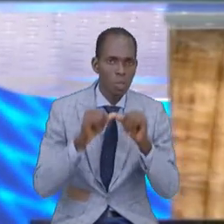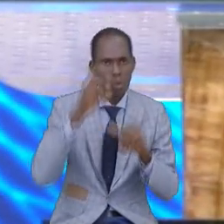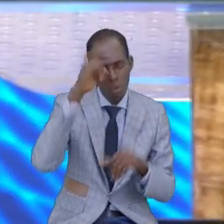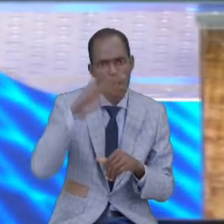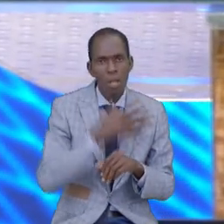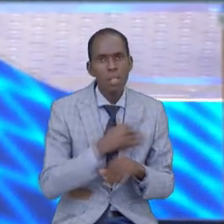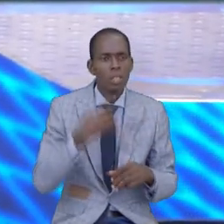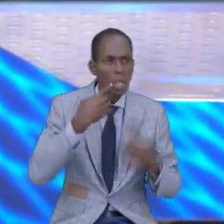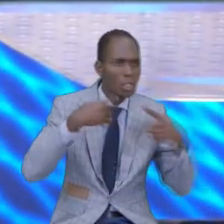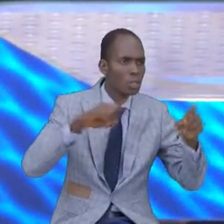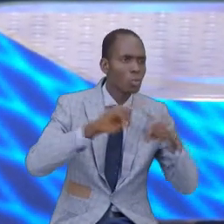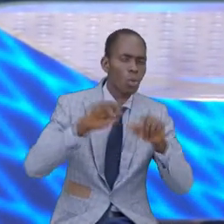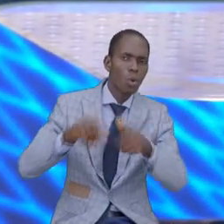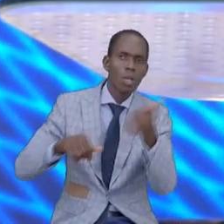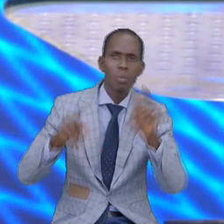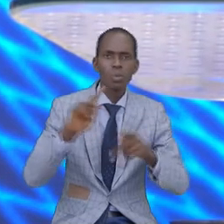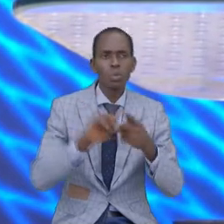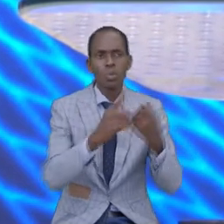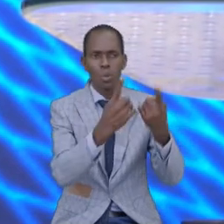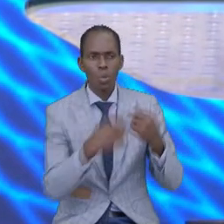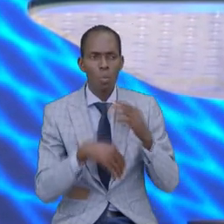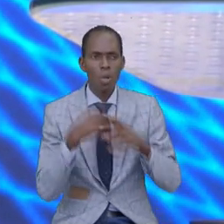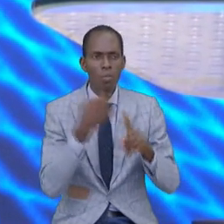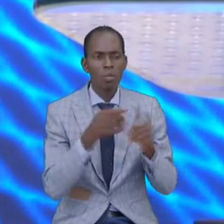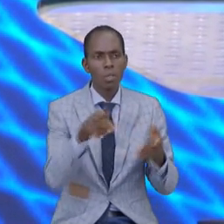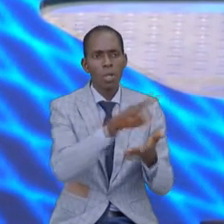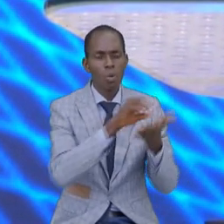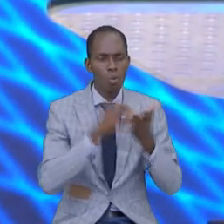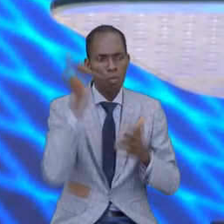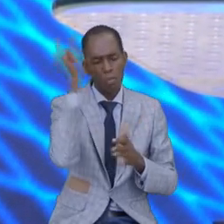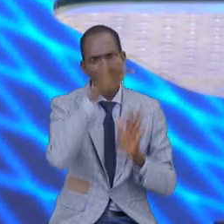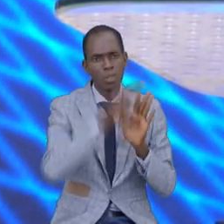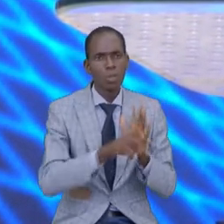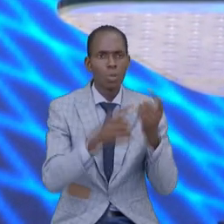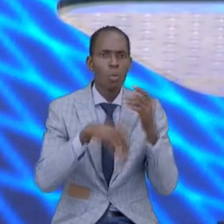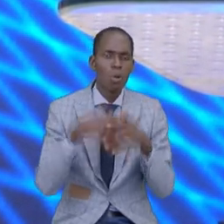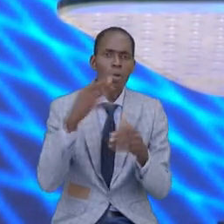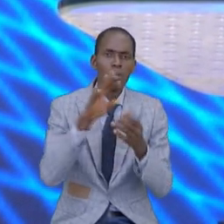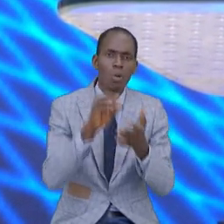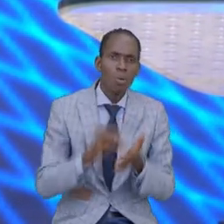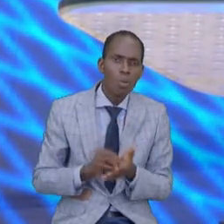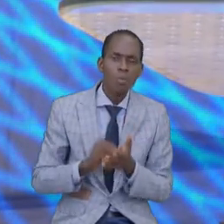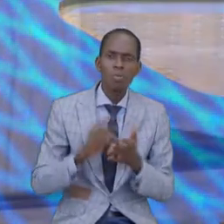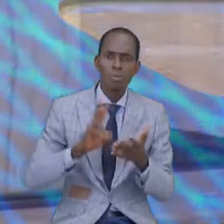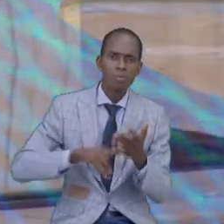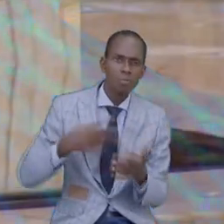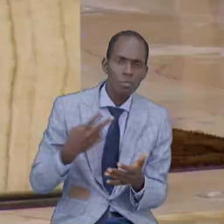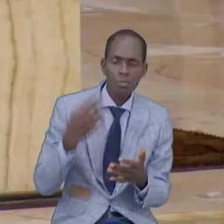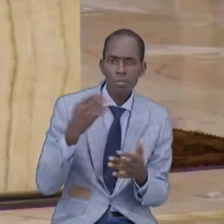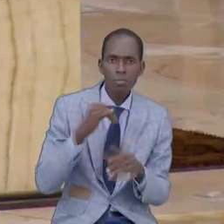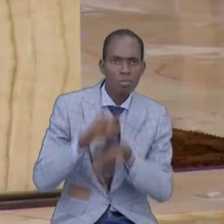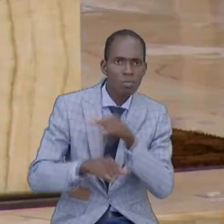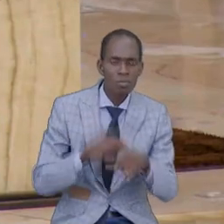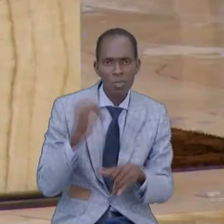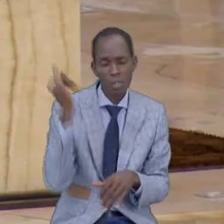you are telling other people to come out of their foolishness, to come out of their folly, and to come out of